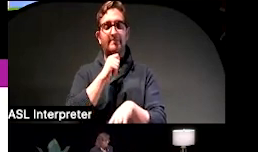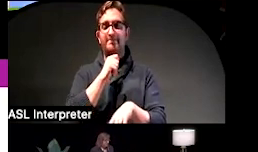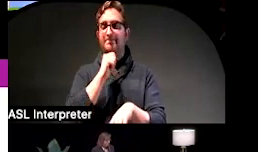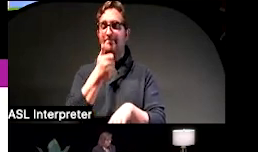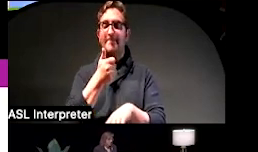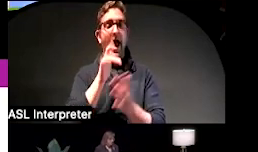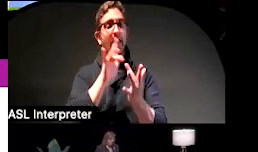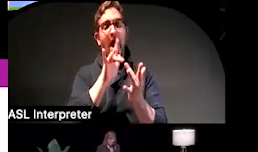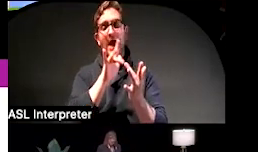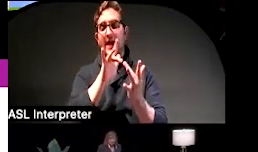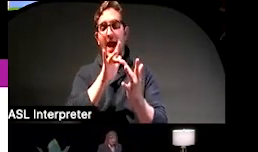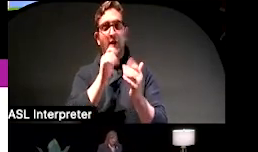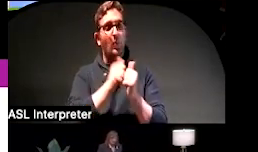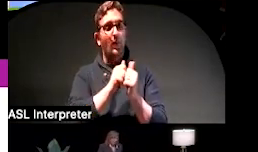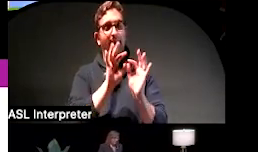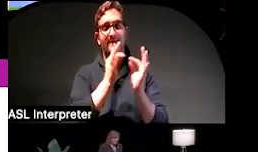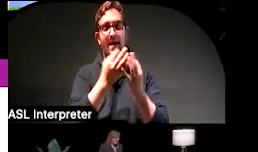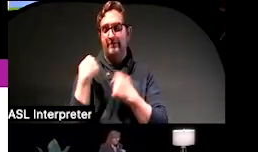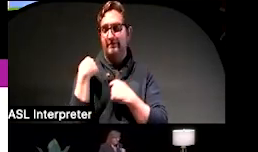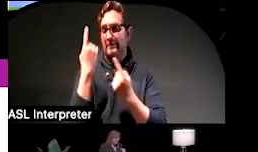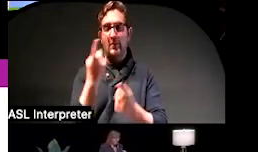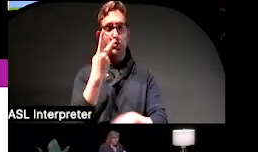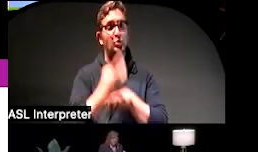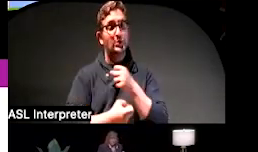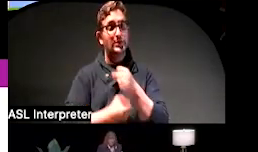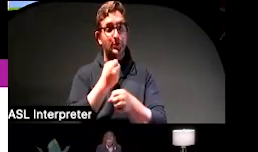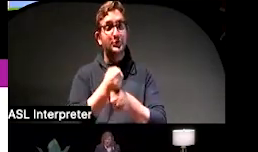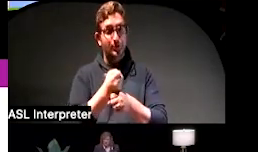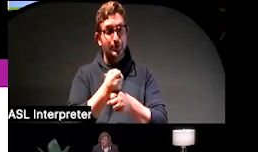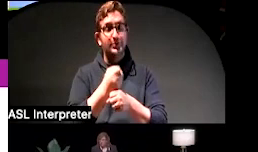them in about 2 years. He